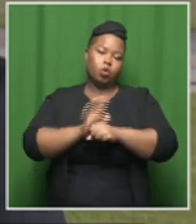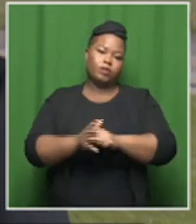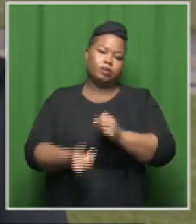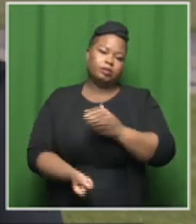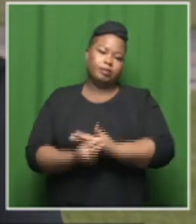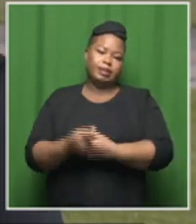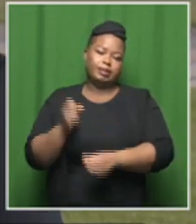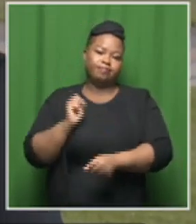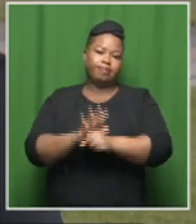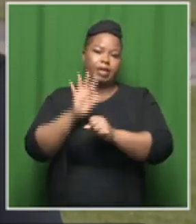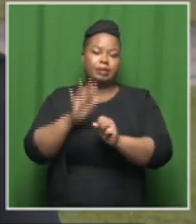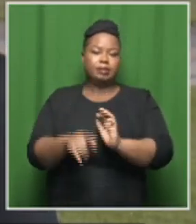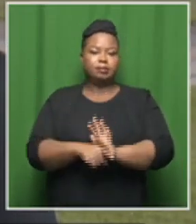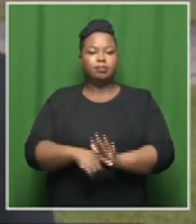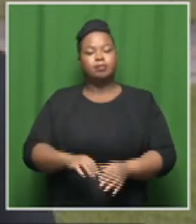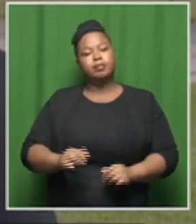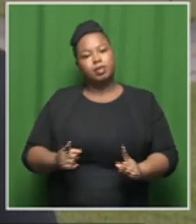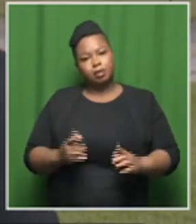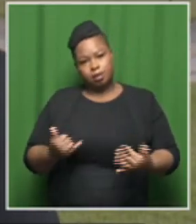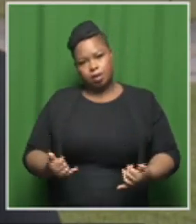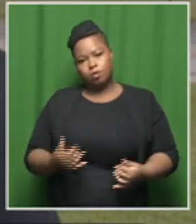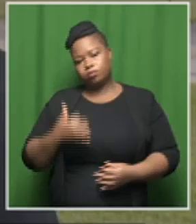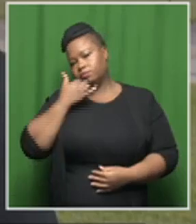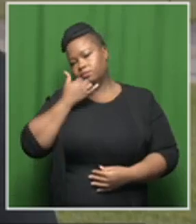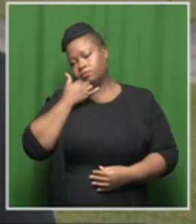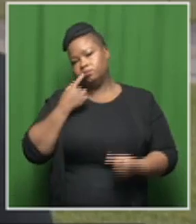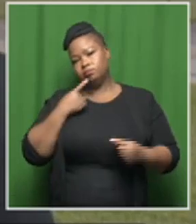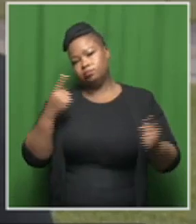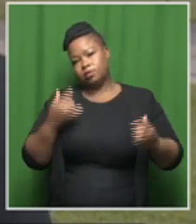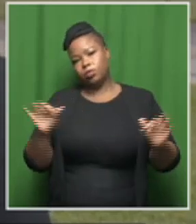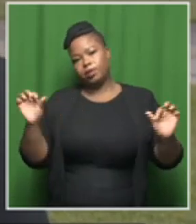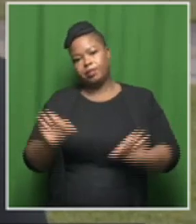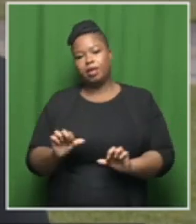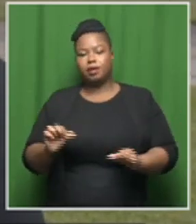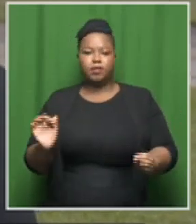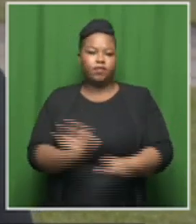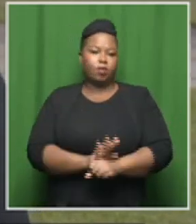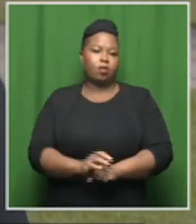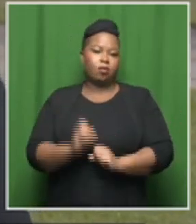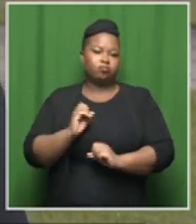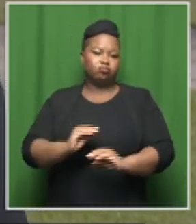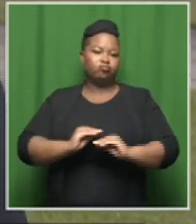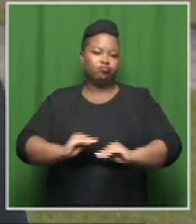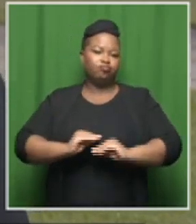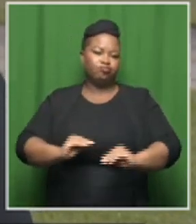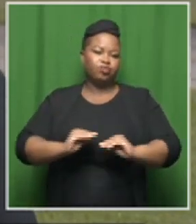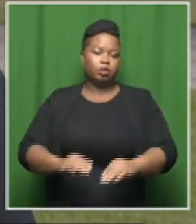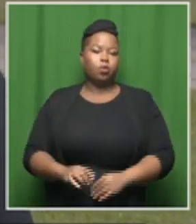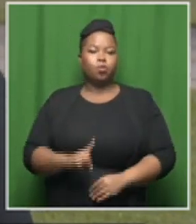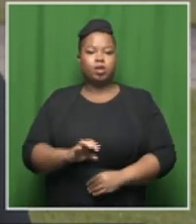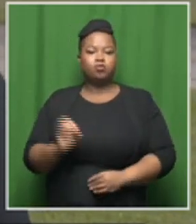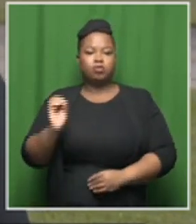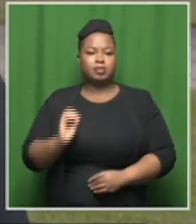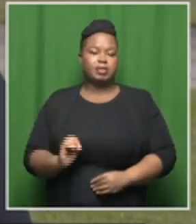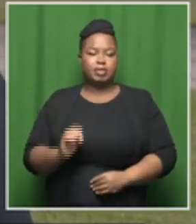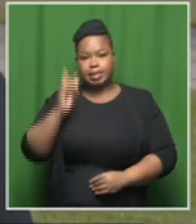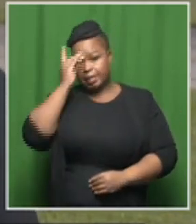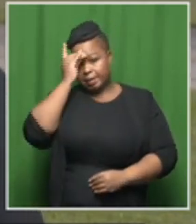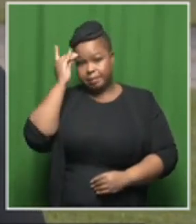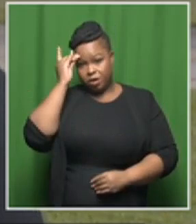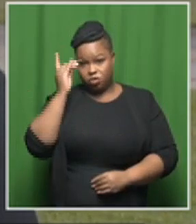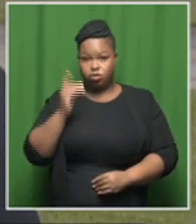badly. But now, after COVID, we are actually glad to announce that we're back at full strength. Mm-hmm. The school will be 100% full by March this